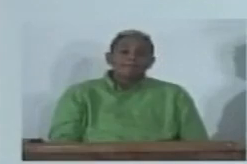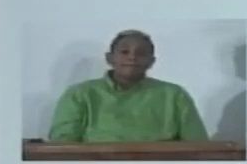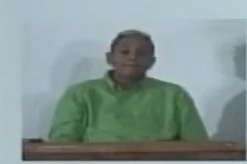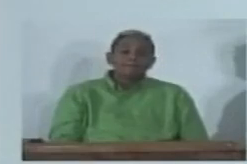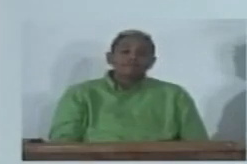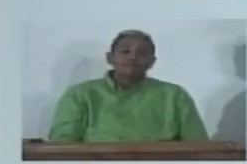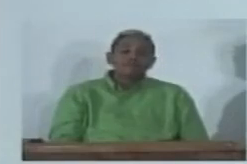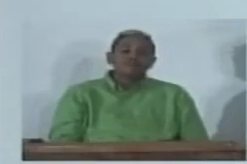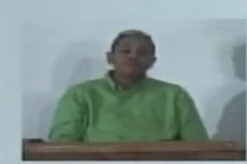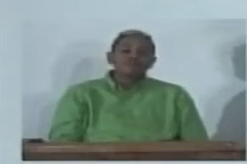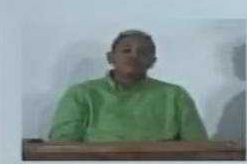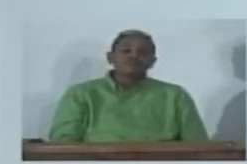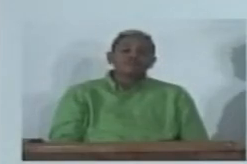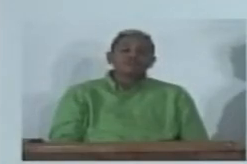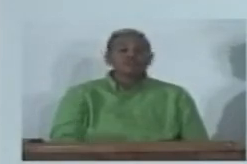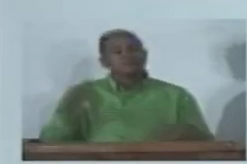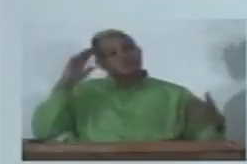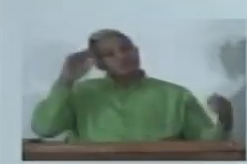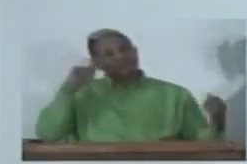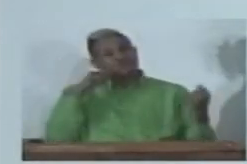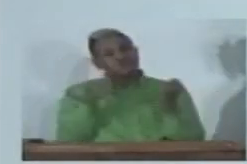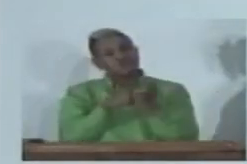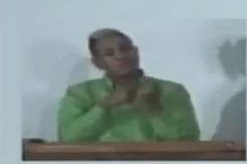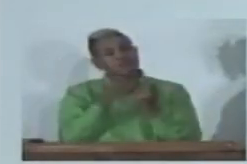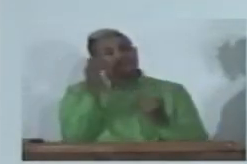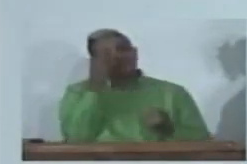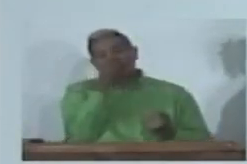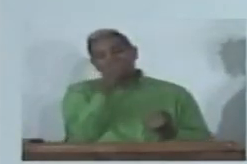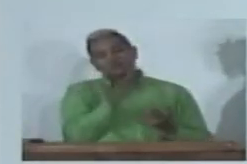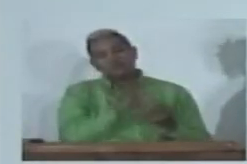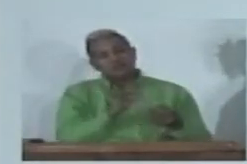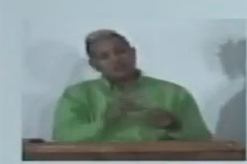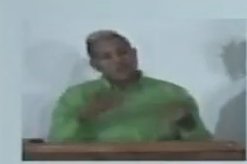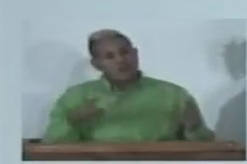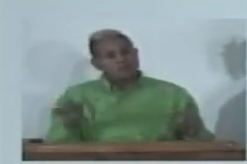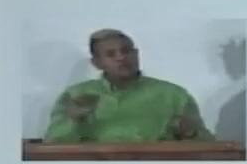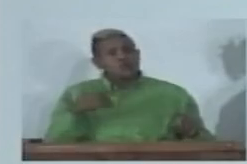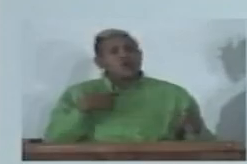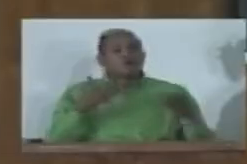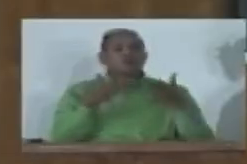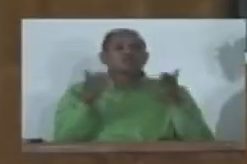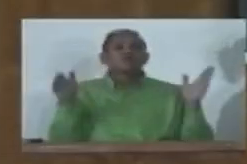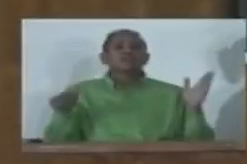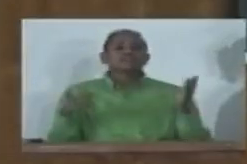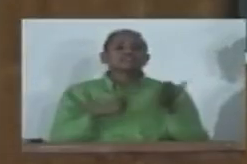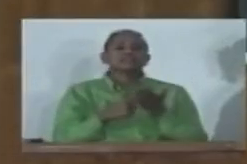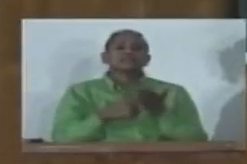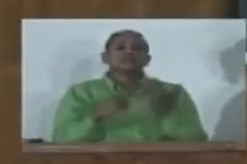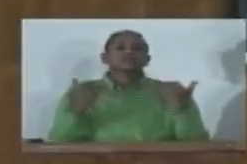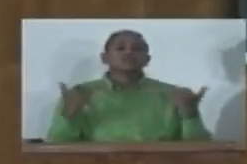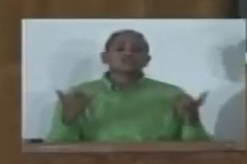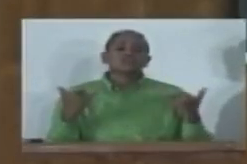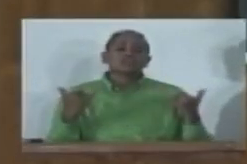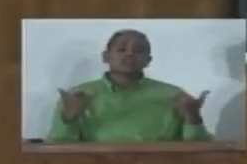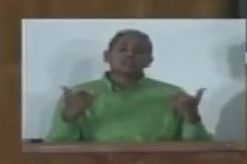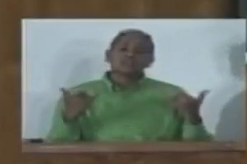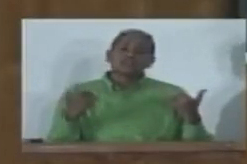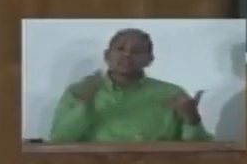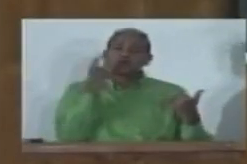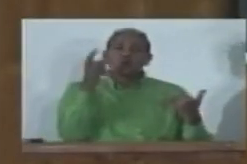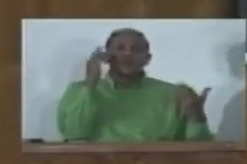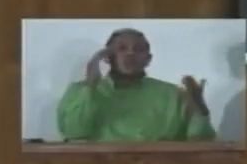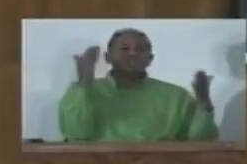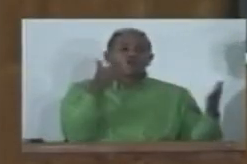Mr. President, in supporting the motion also, I want to broaden this debate today and not just to focus